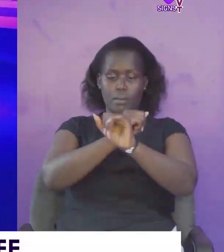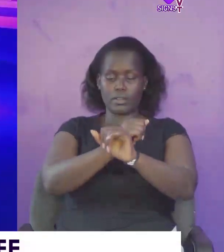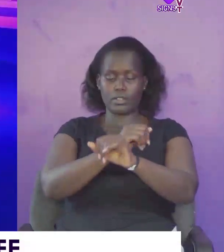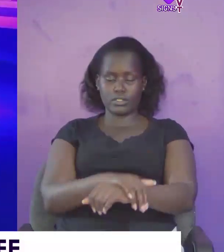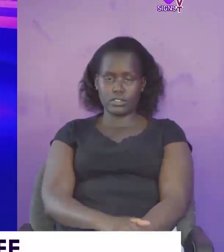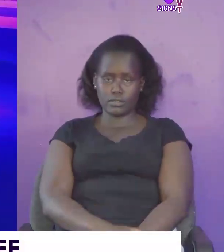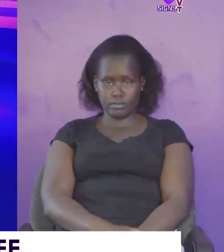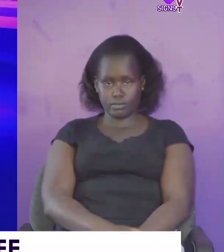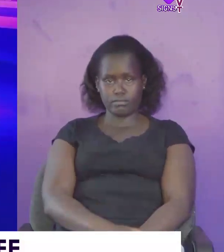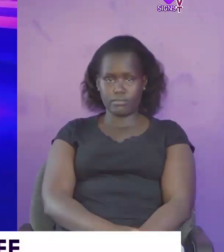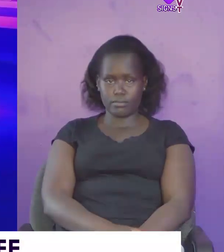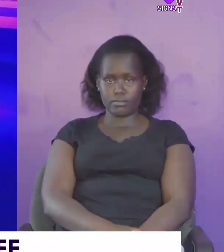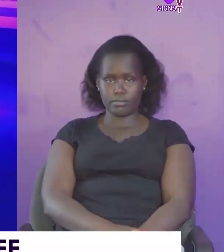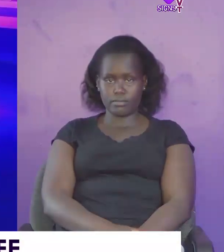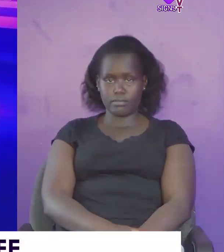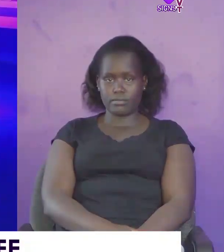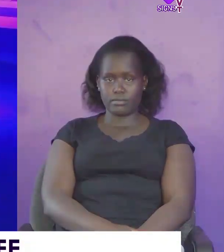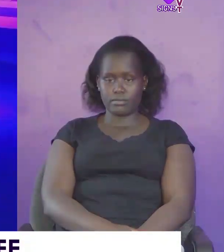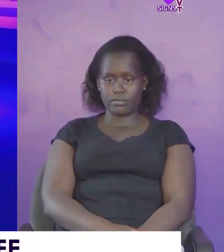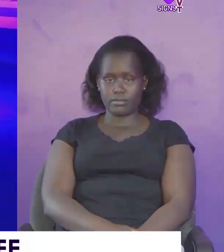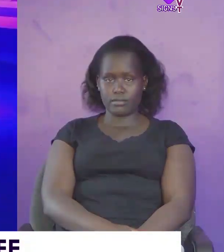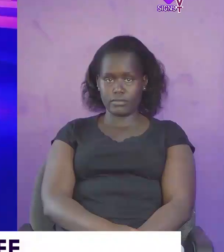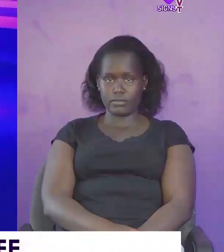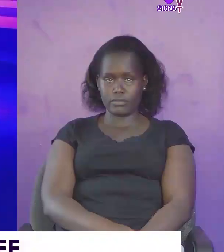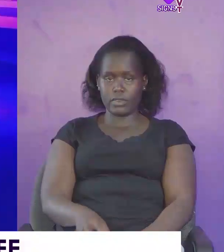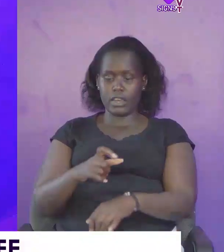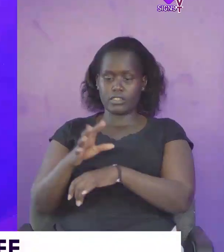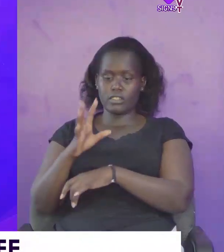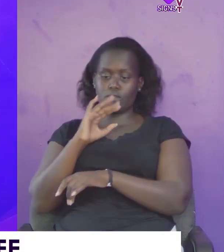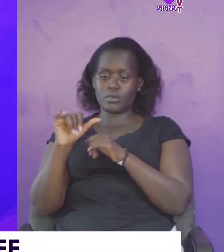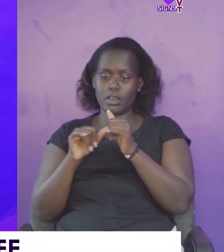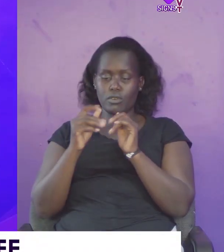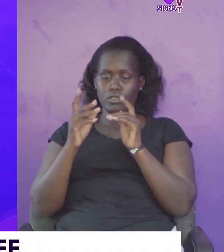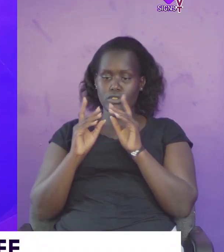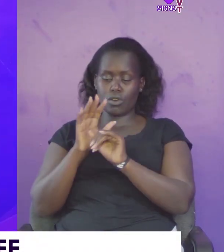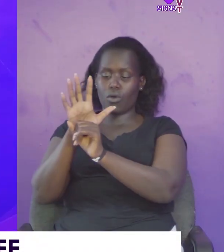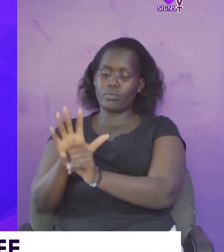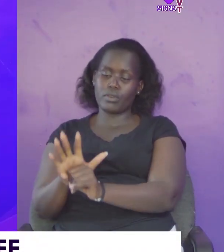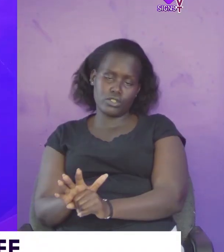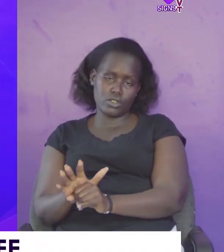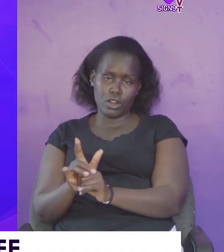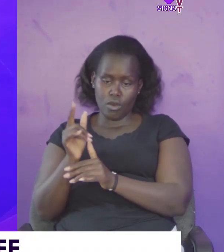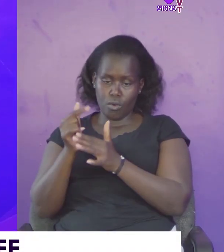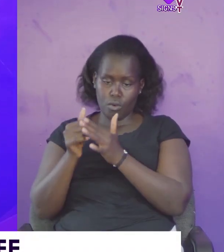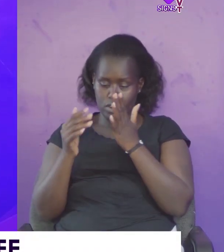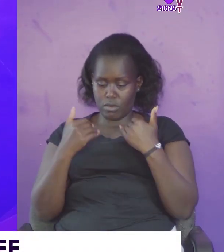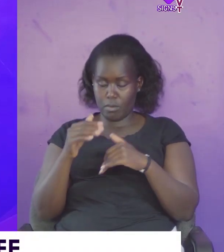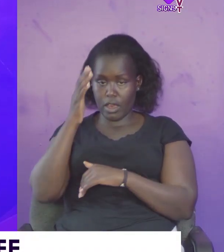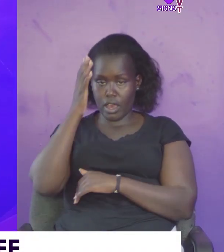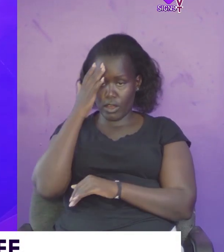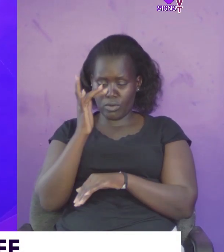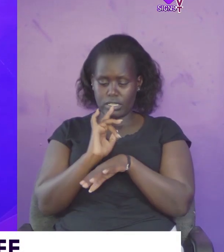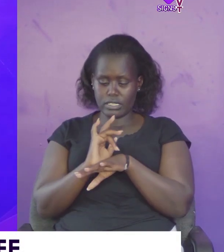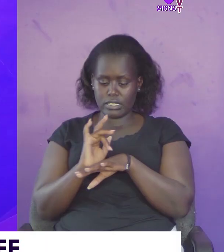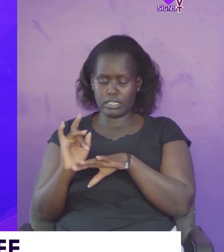when you speak of women. oppression, sorry for cutting you short, when you talk of oppression, one thing I know about oppression is that it's very